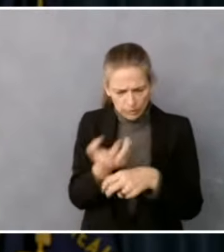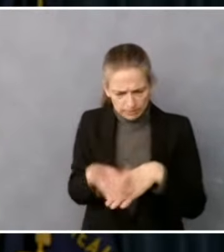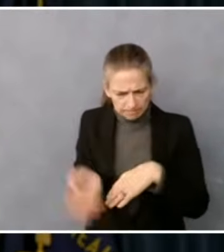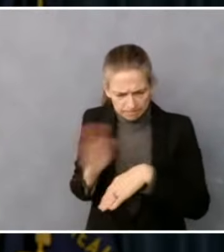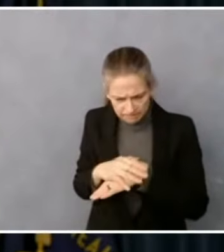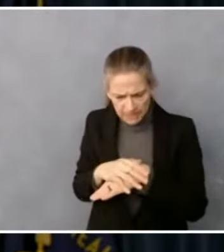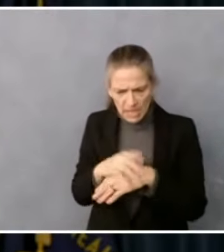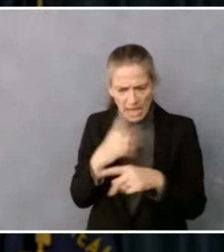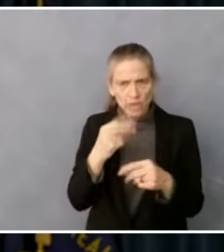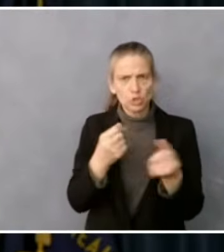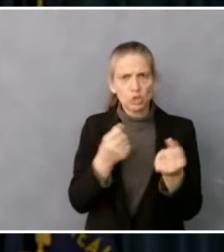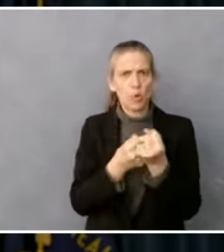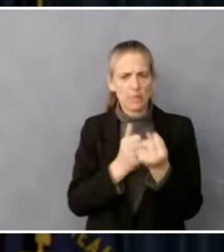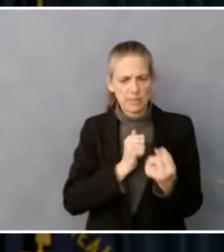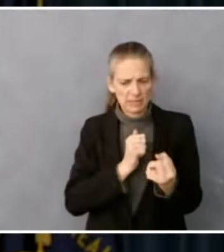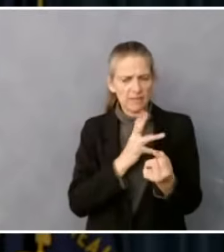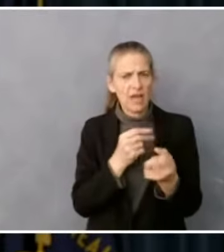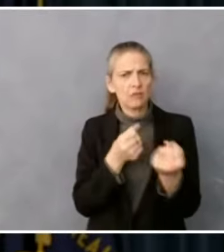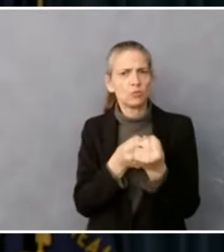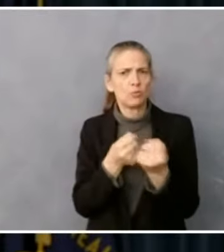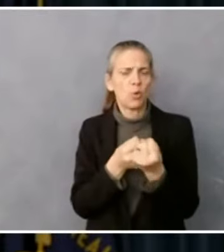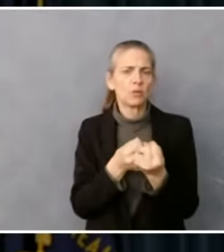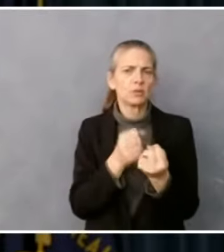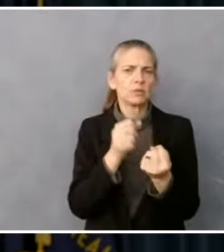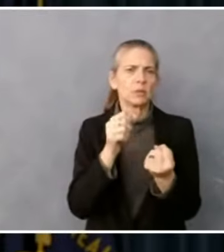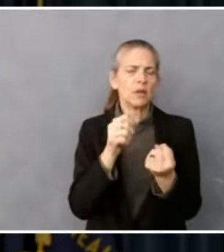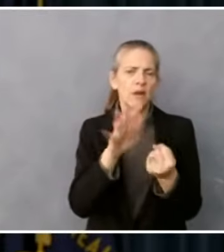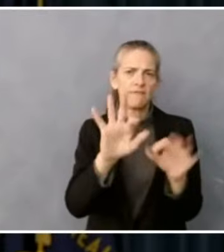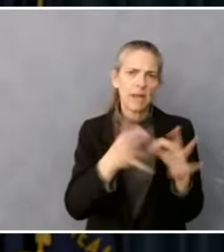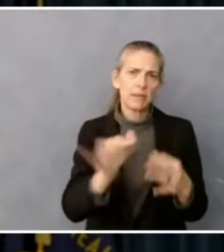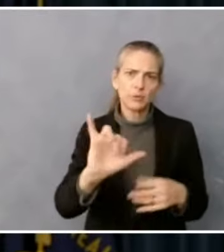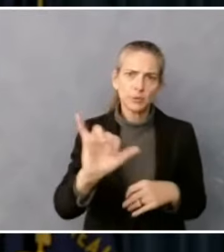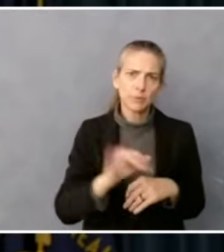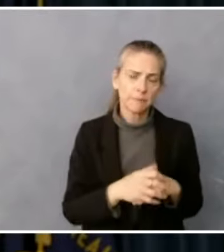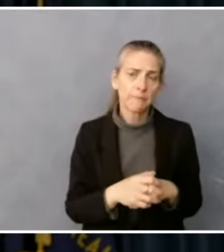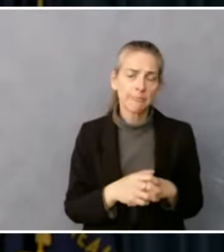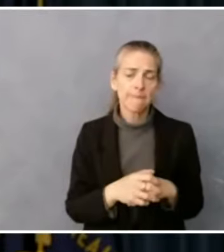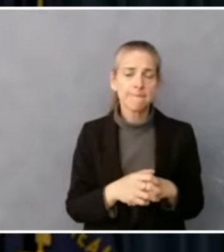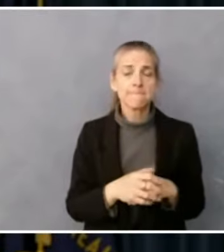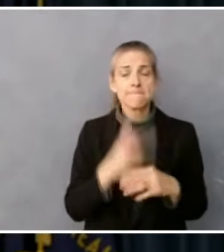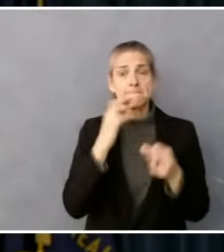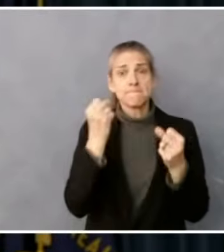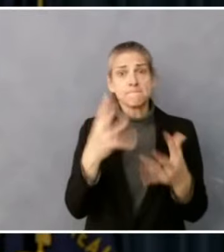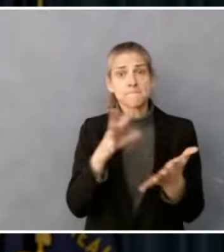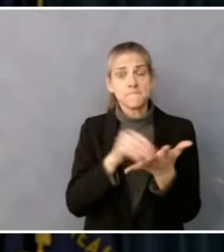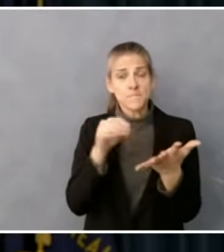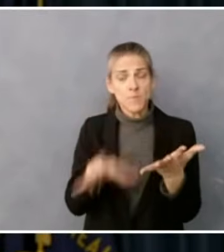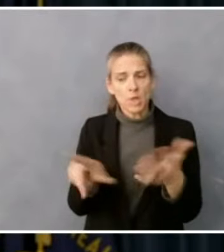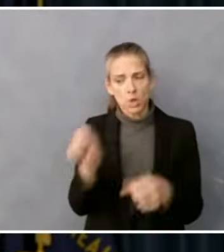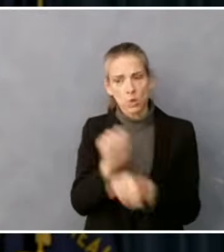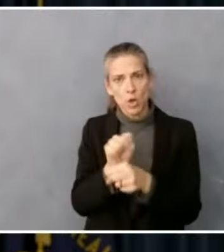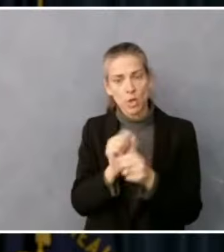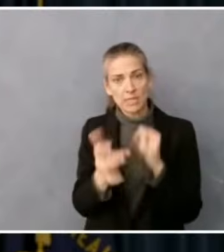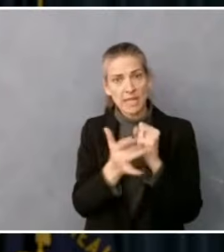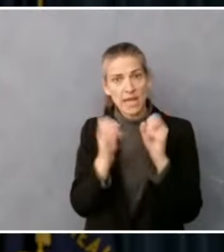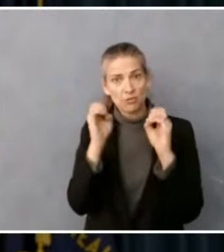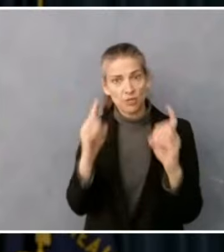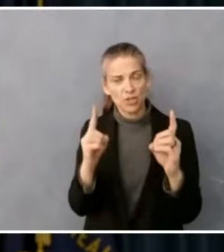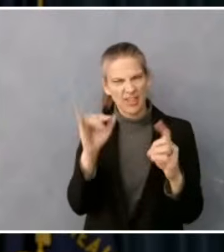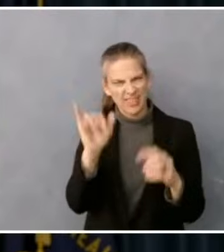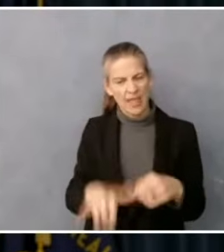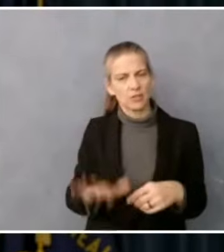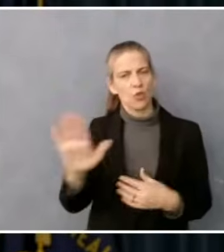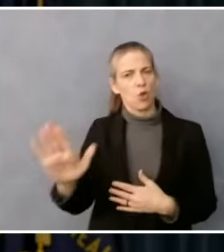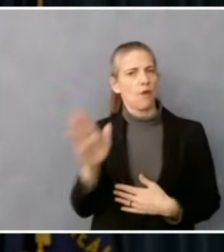to support yourself and be able to support a family. For so many of our students, career and technical education is where their future